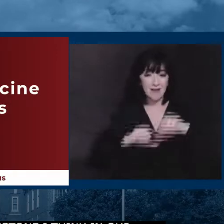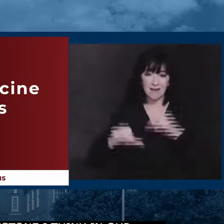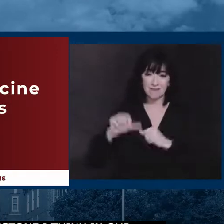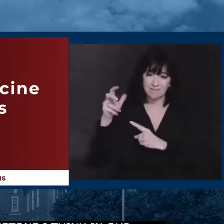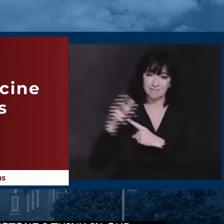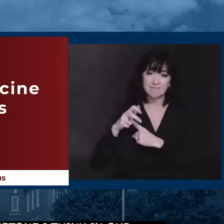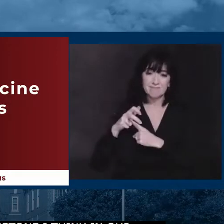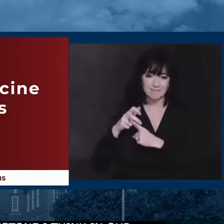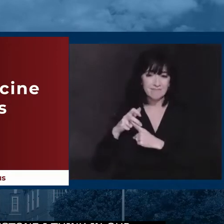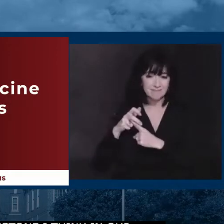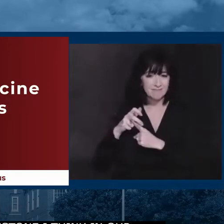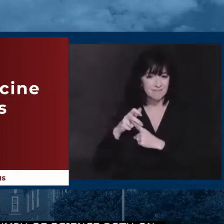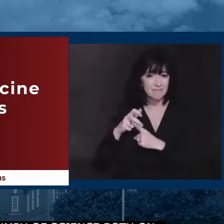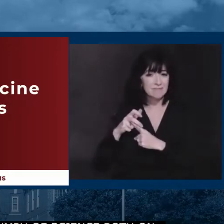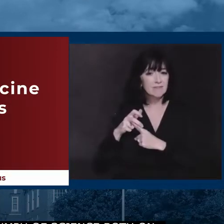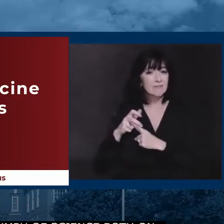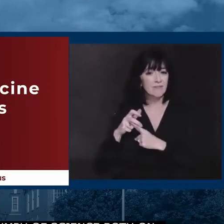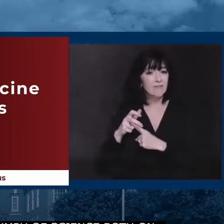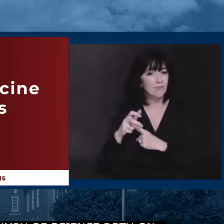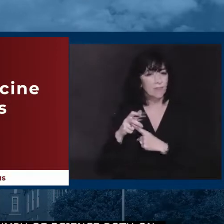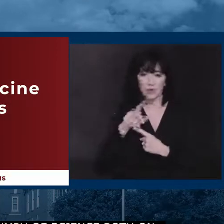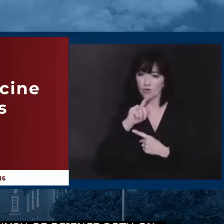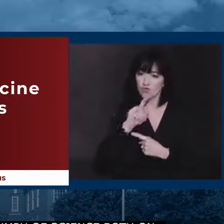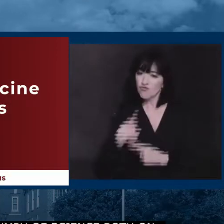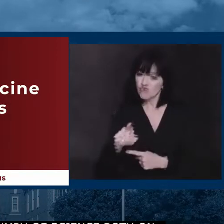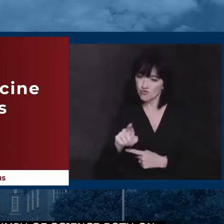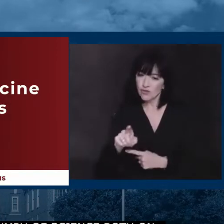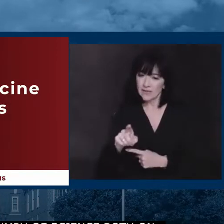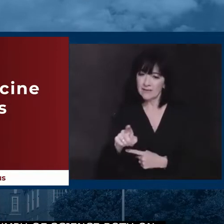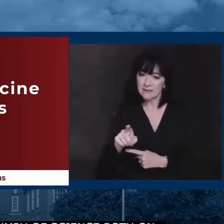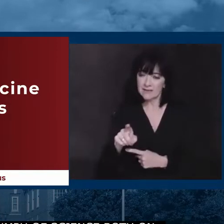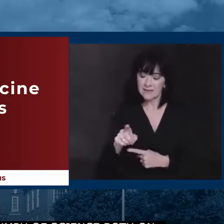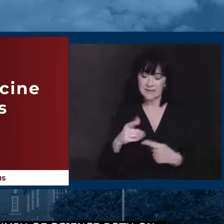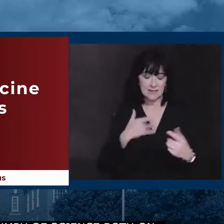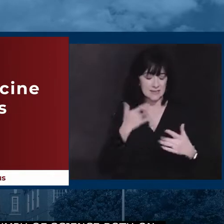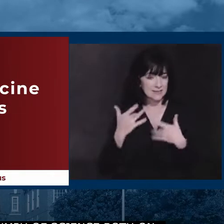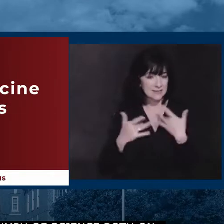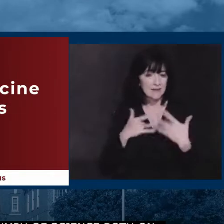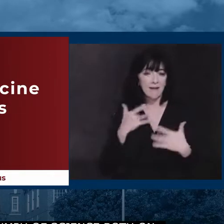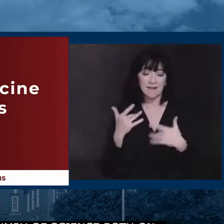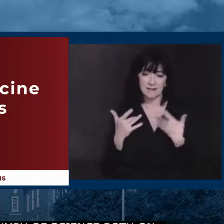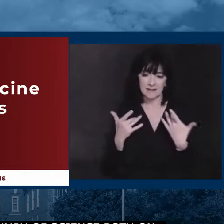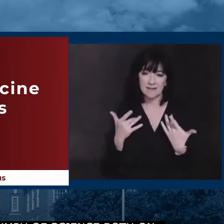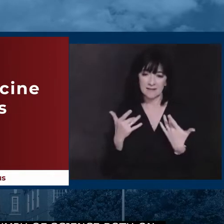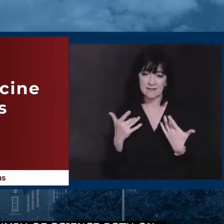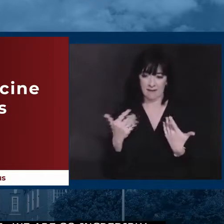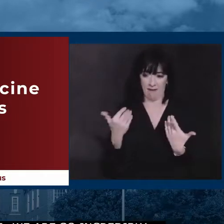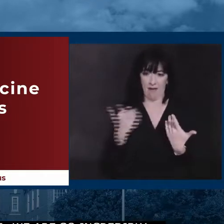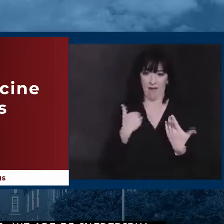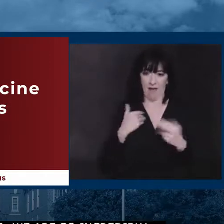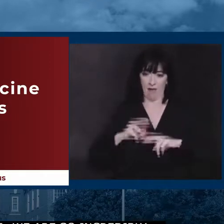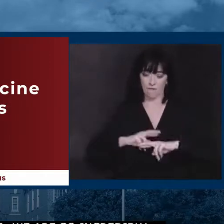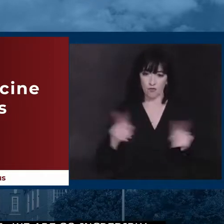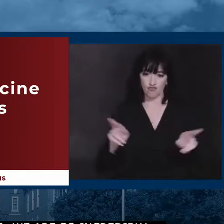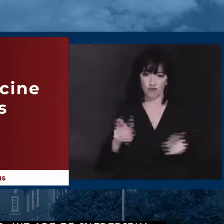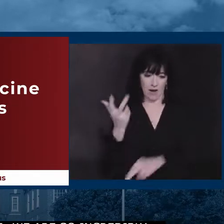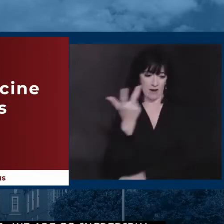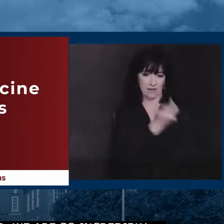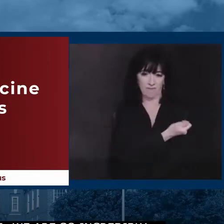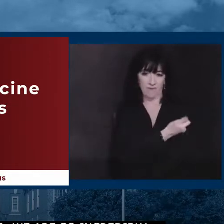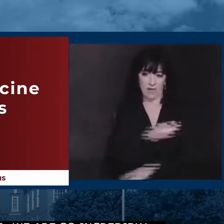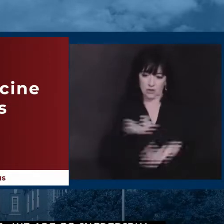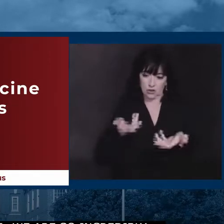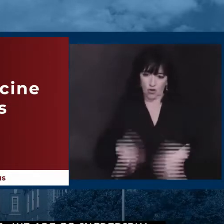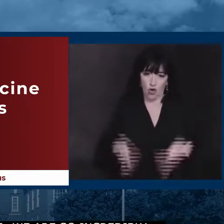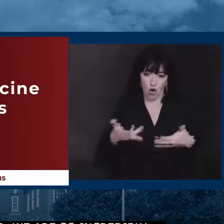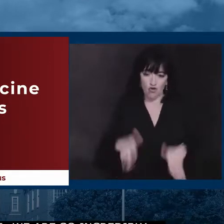treatment front. We are so incredibly excited to have the vaccine here, the Pfizer vaccine